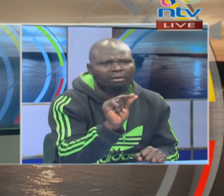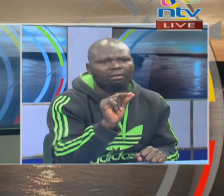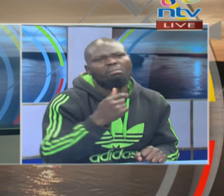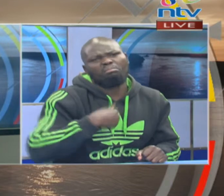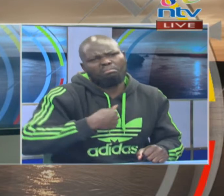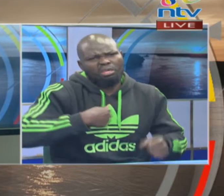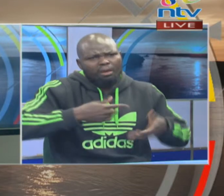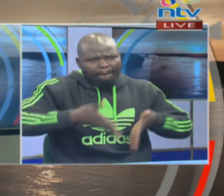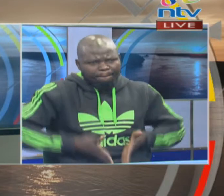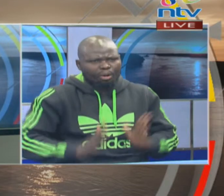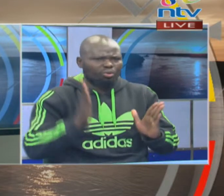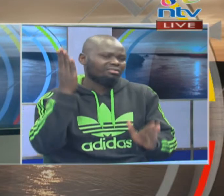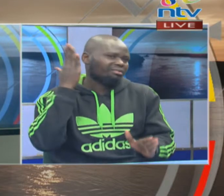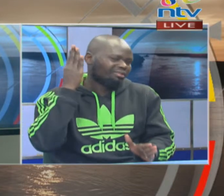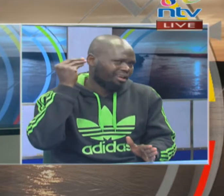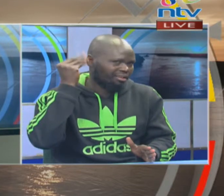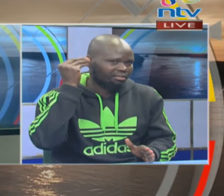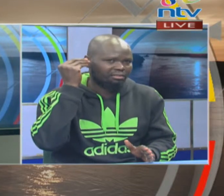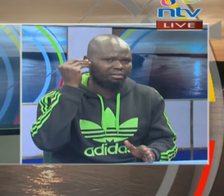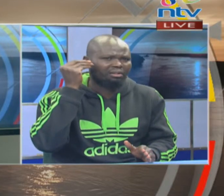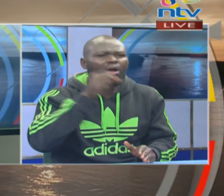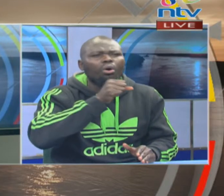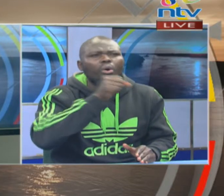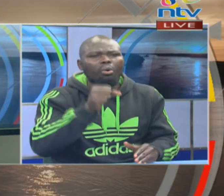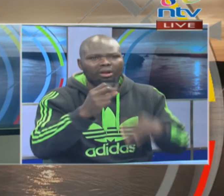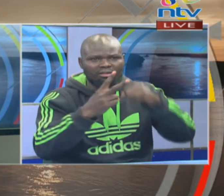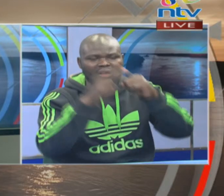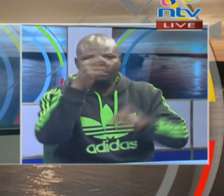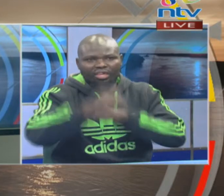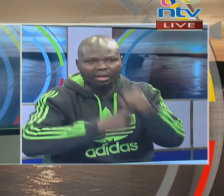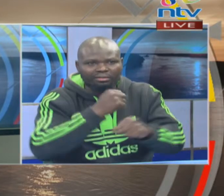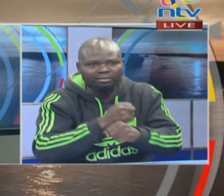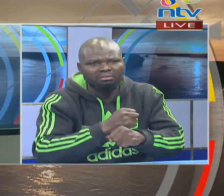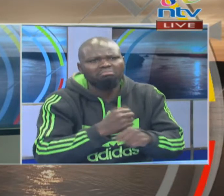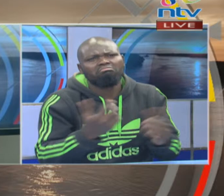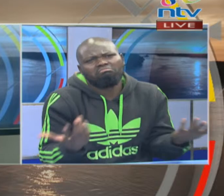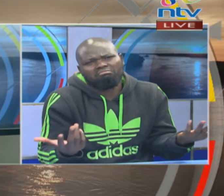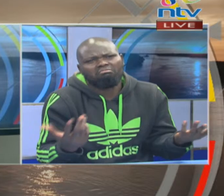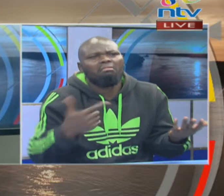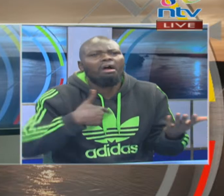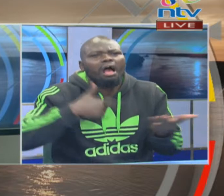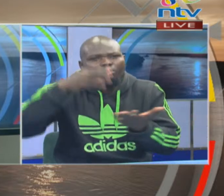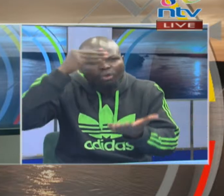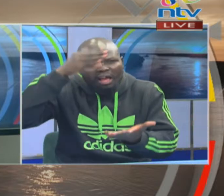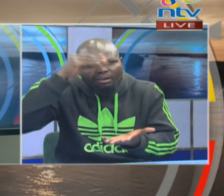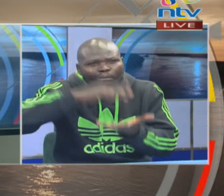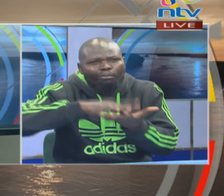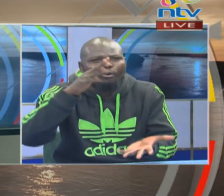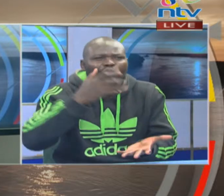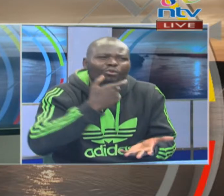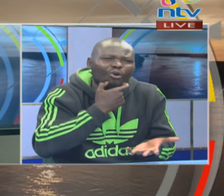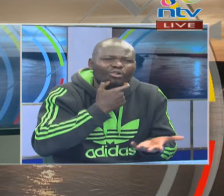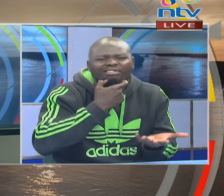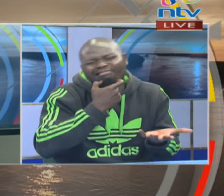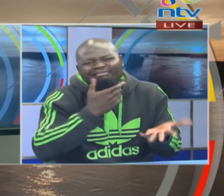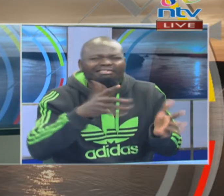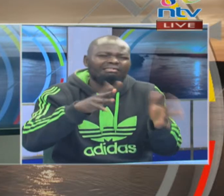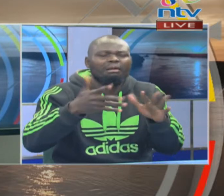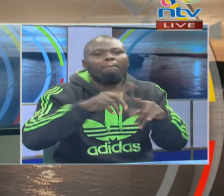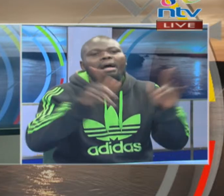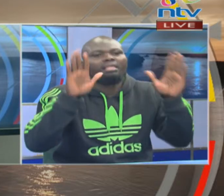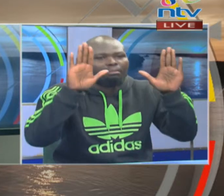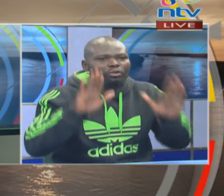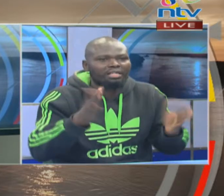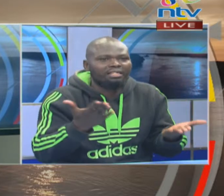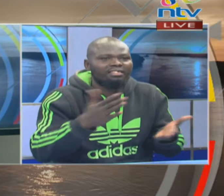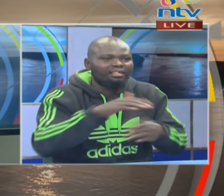I can speak a bit. I can produce some sounds because I was deaf when I was 8 years.